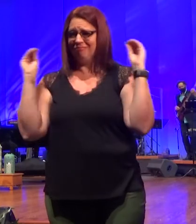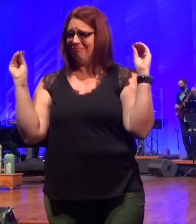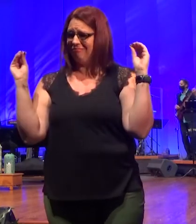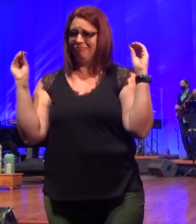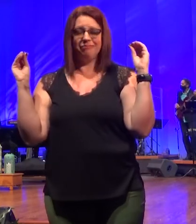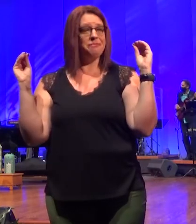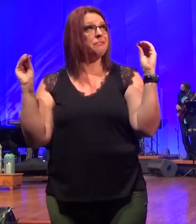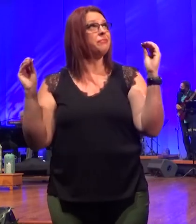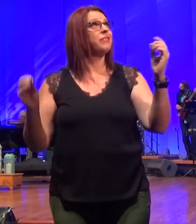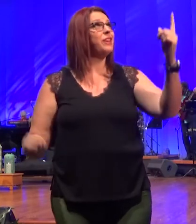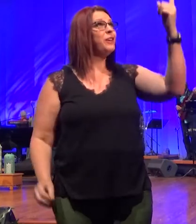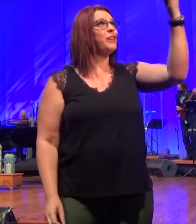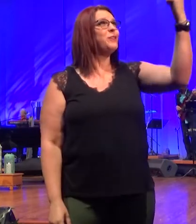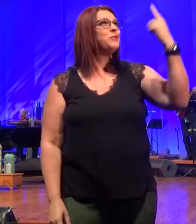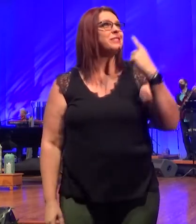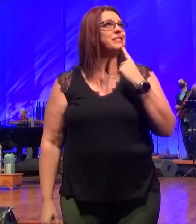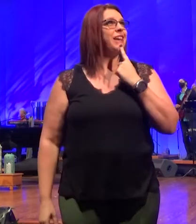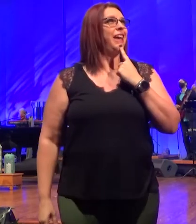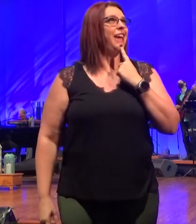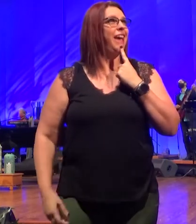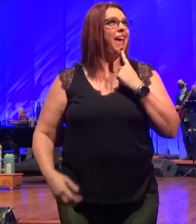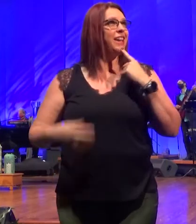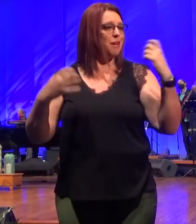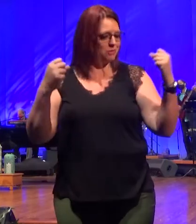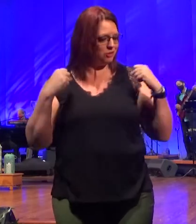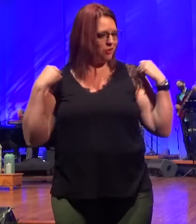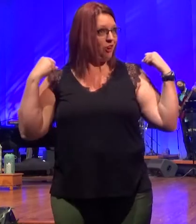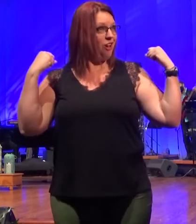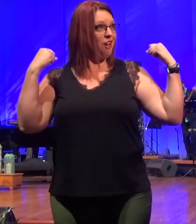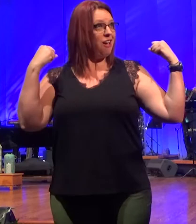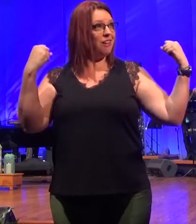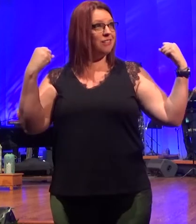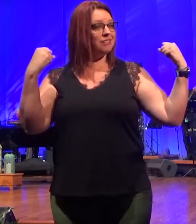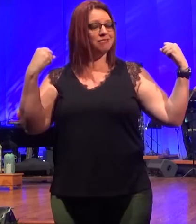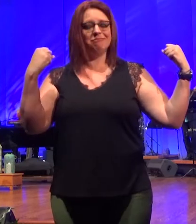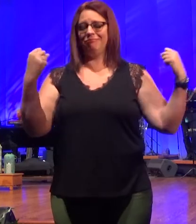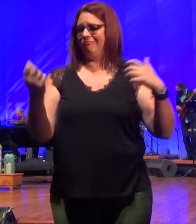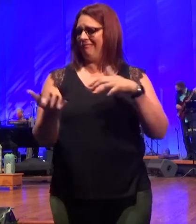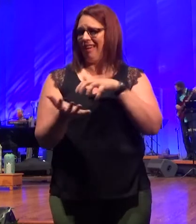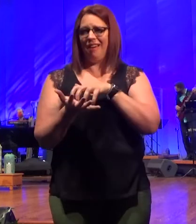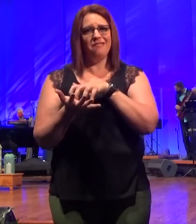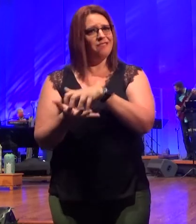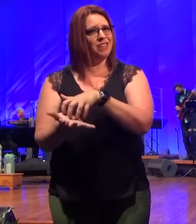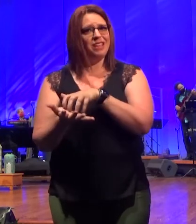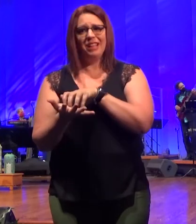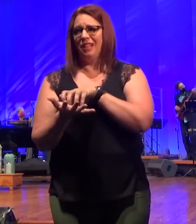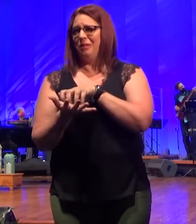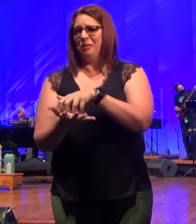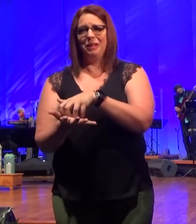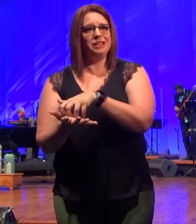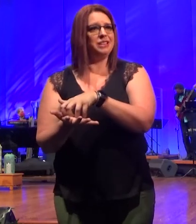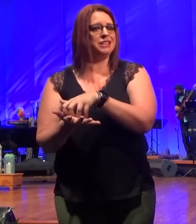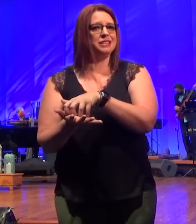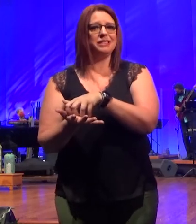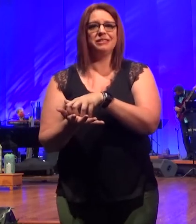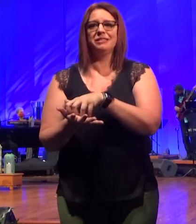a thing. You say I am strong when I think I